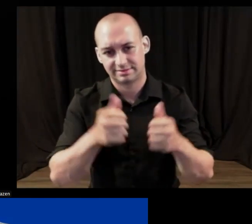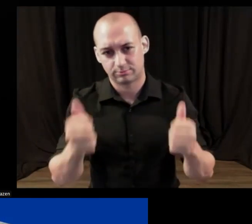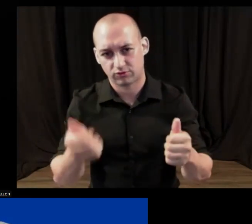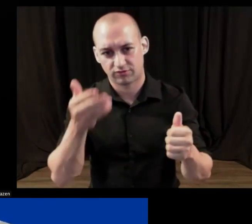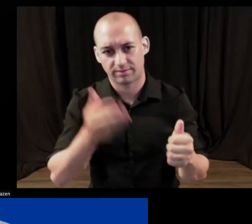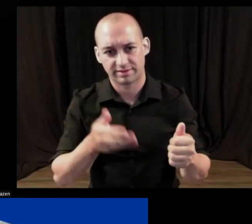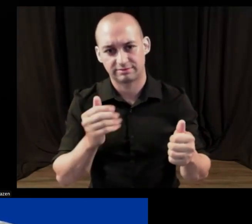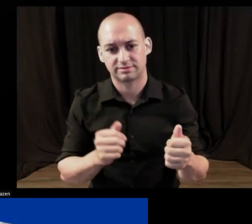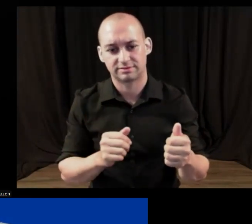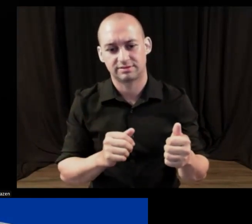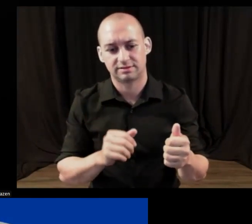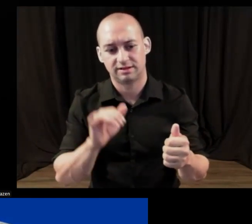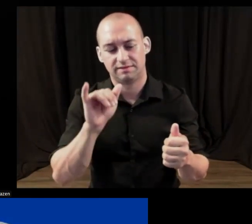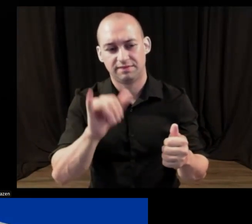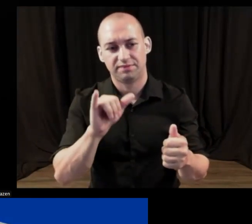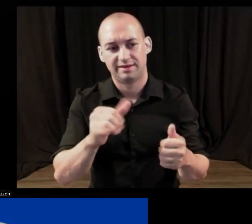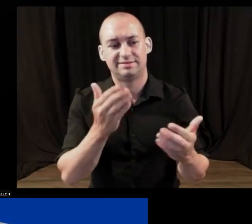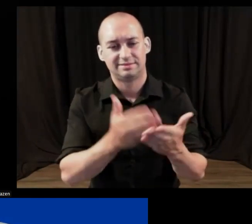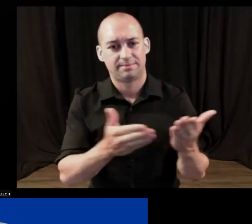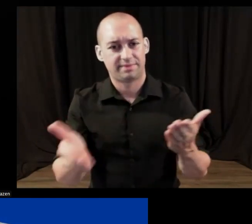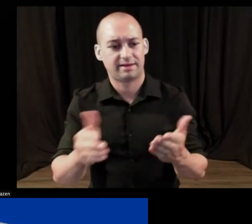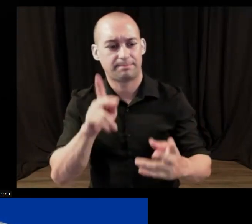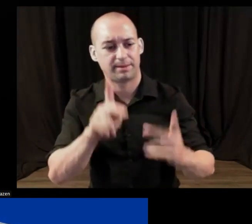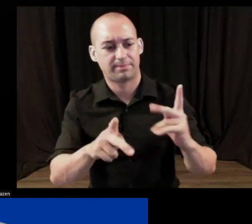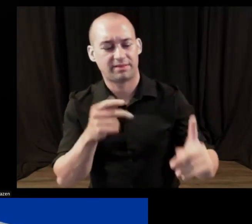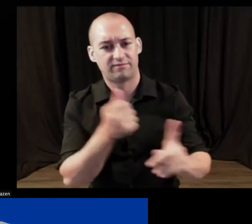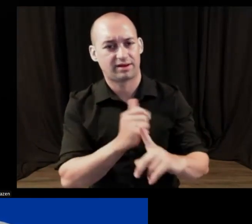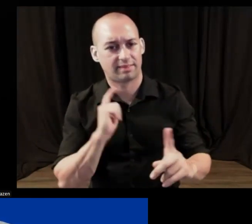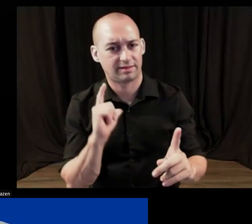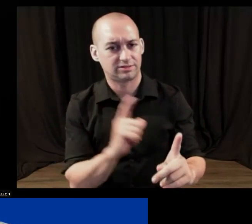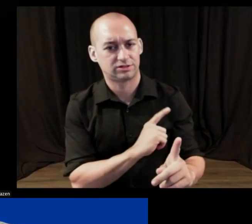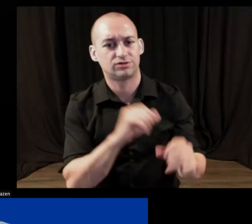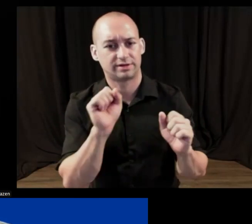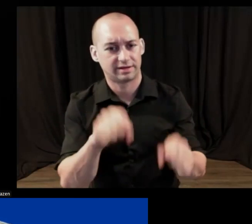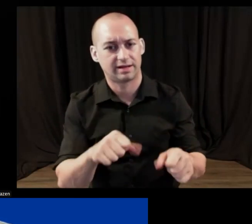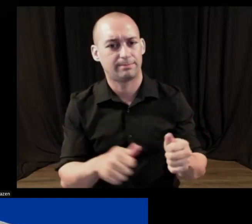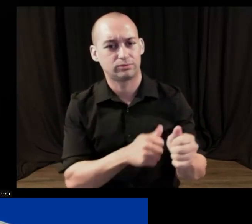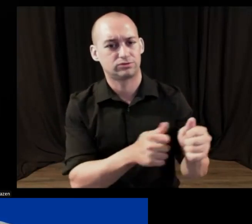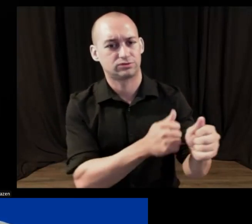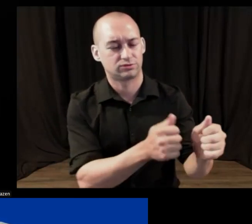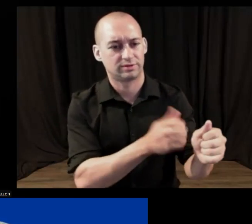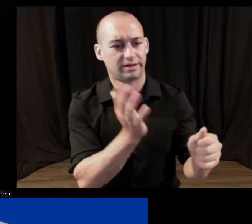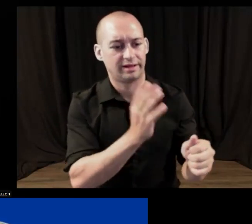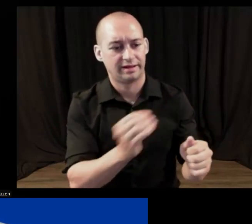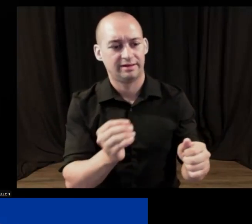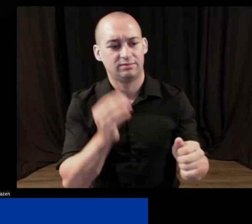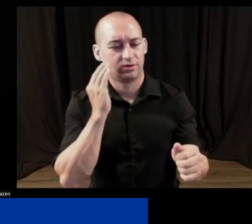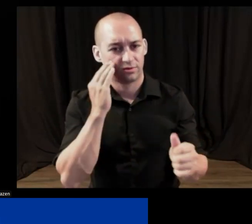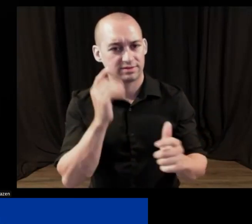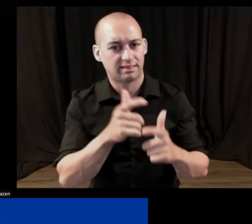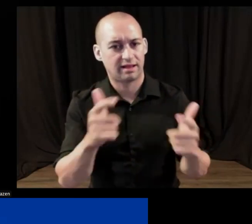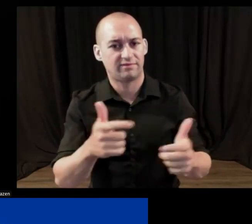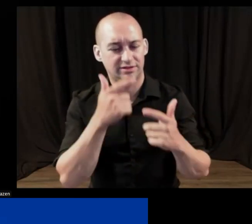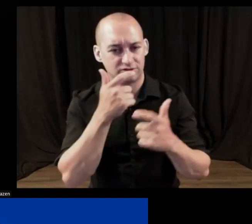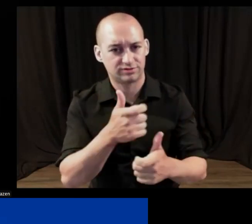Of course, that is something that stakeholders, the legislature can pursue, and I know that there's a lot of interest in that,